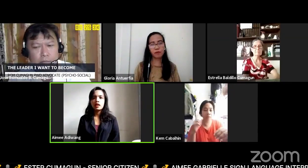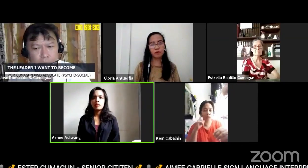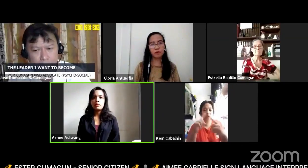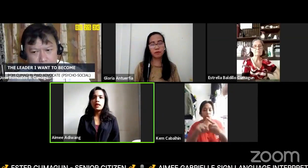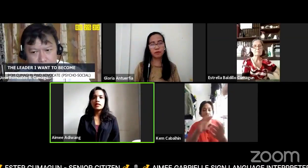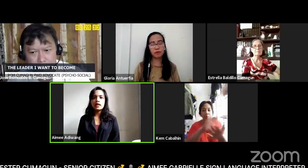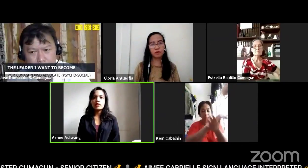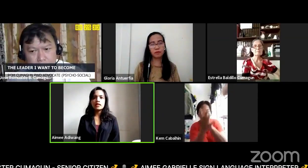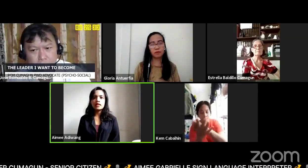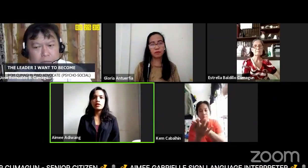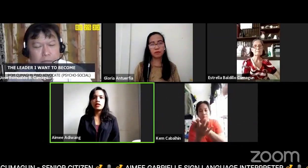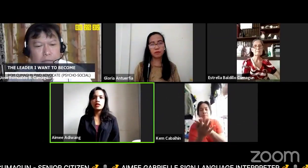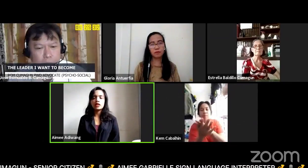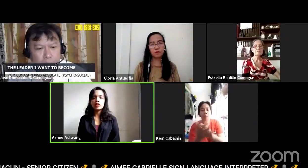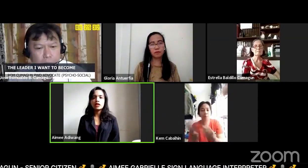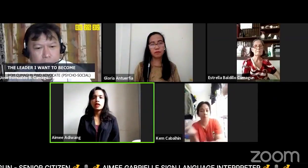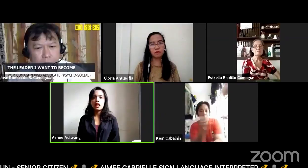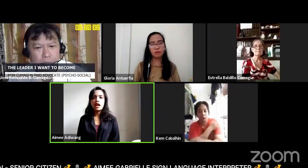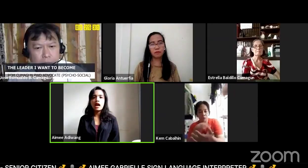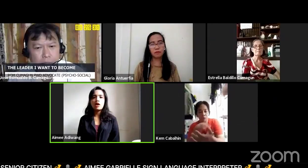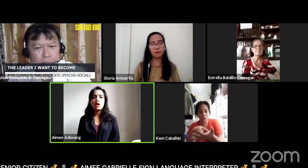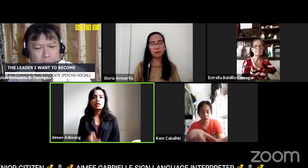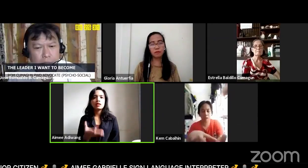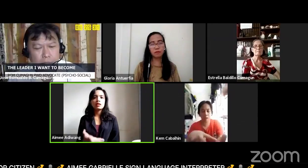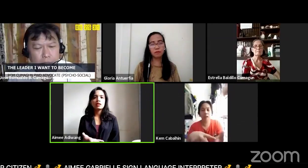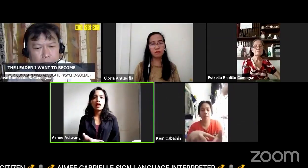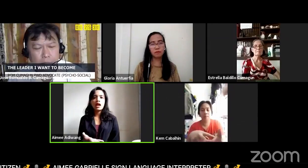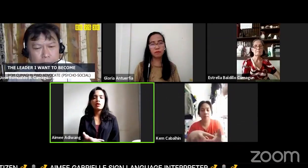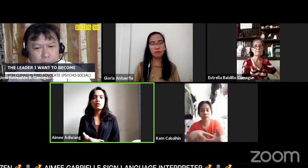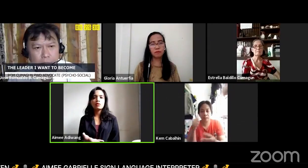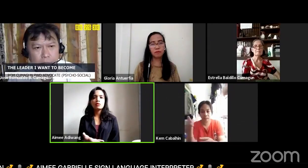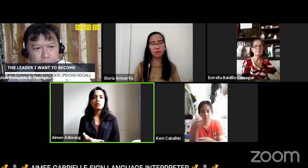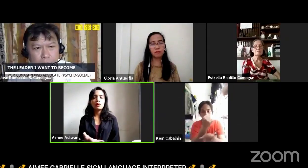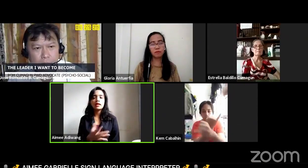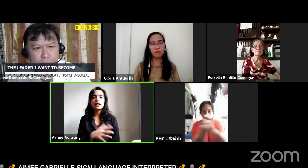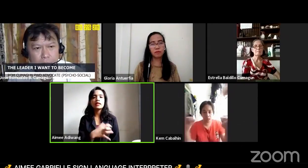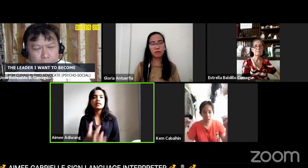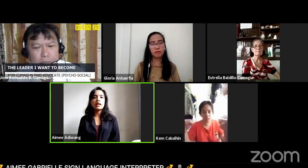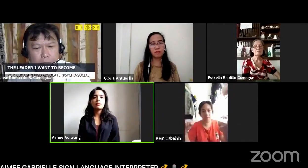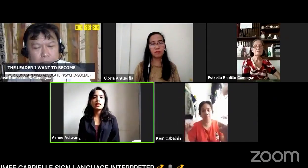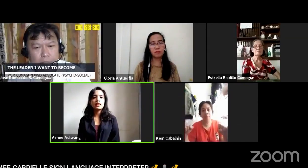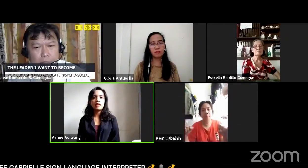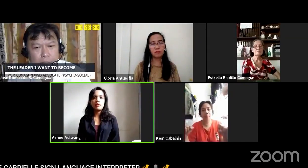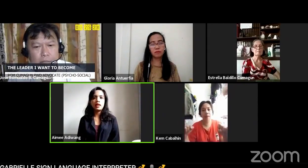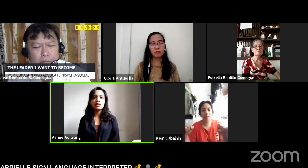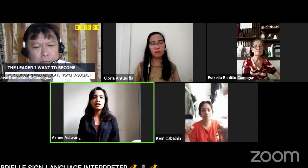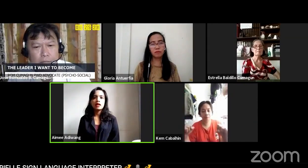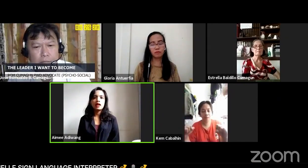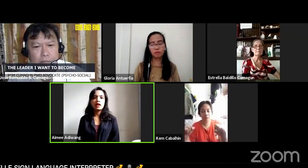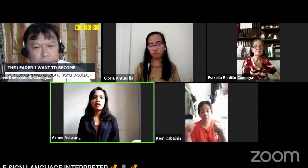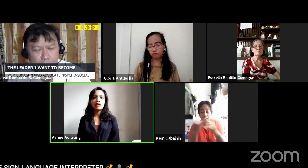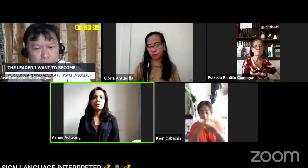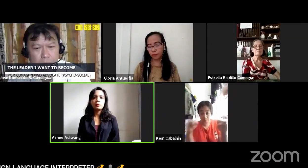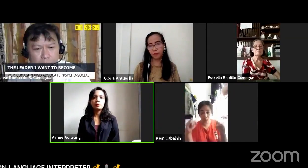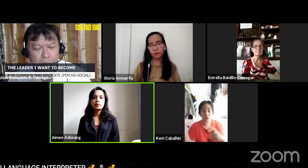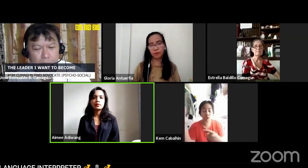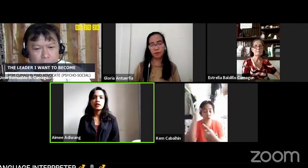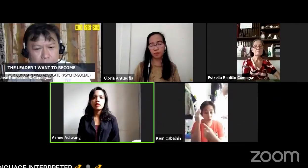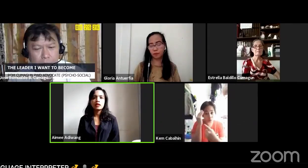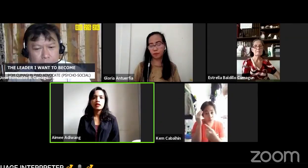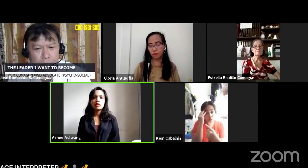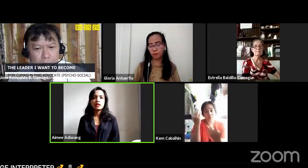Uh, Being a successful leader, how how what are the steps that I made?